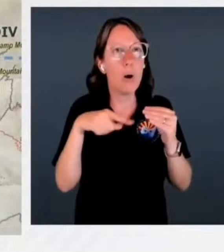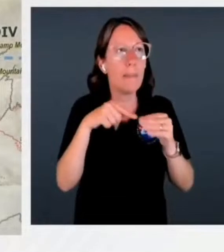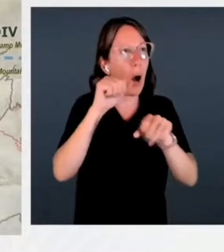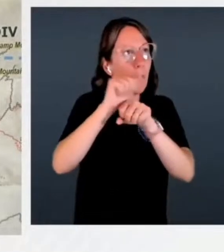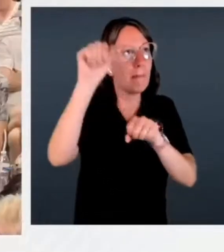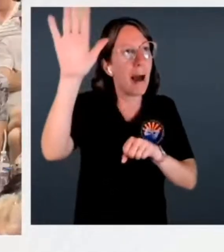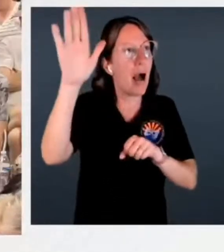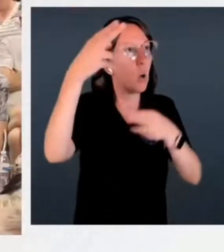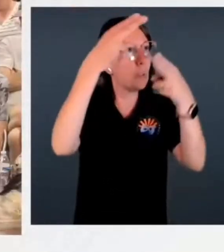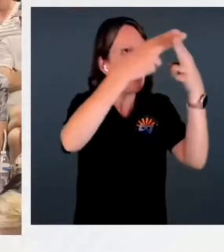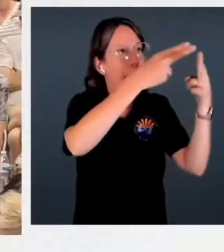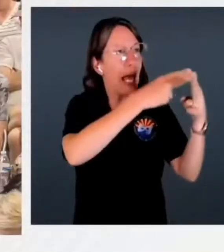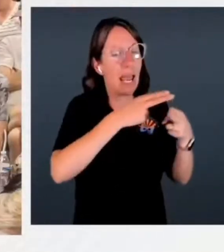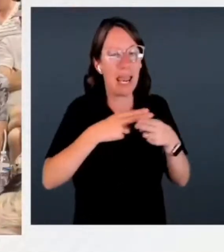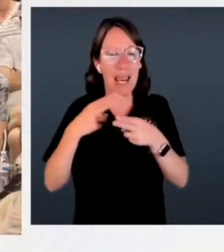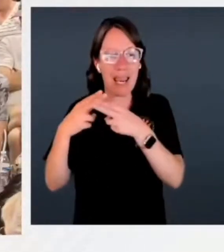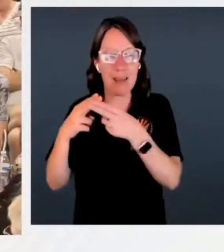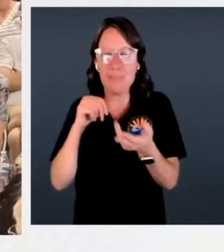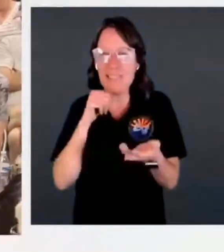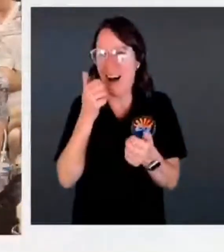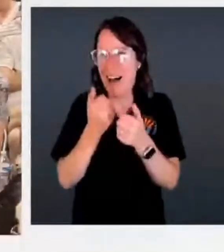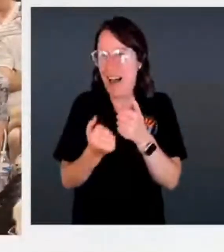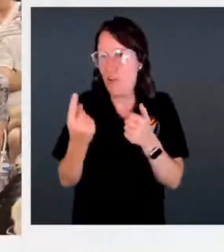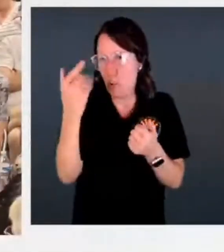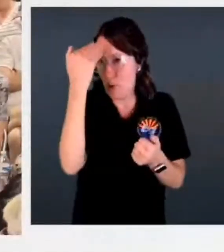because everybody doesn't know where those places are.